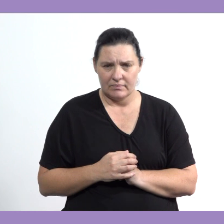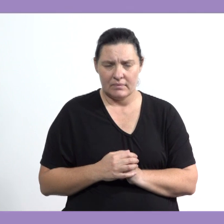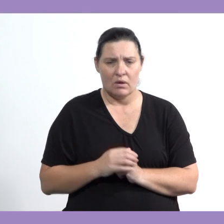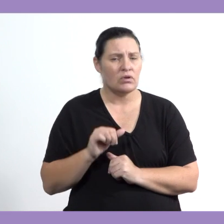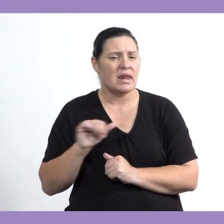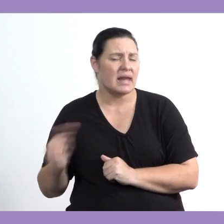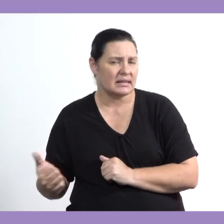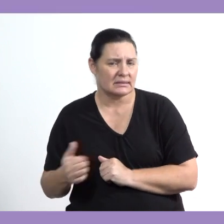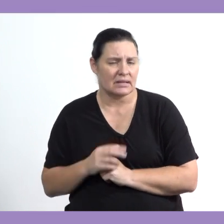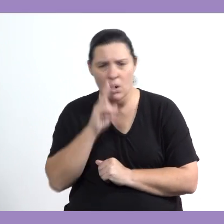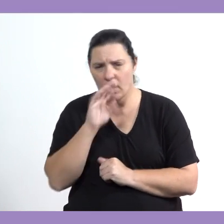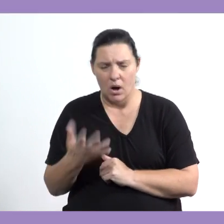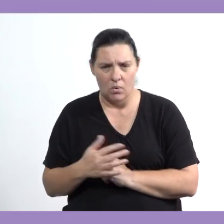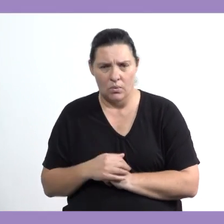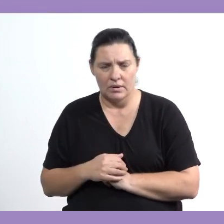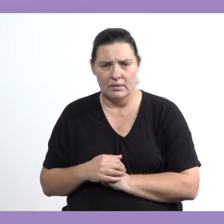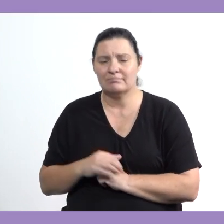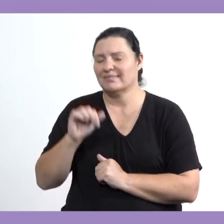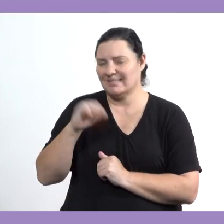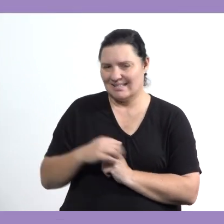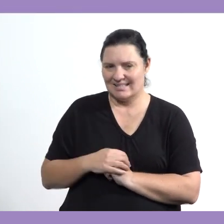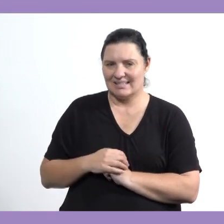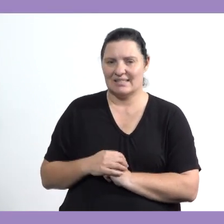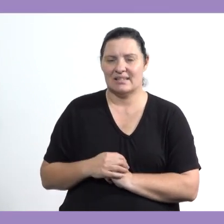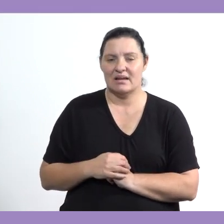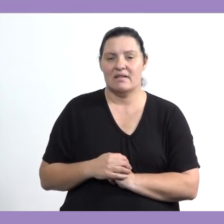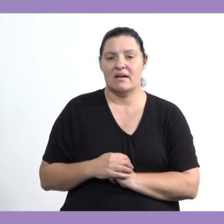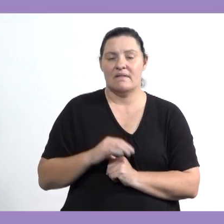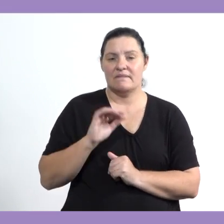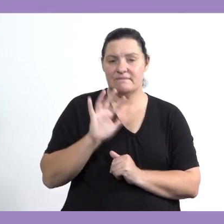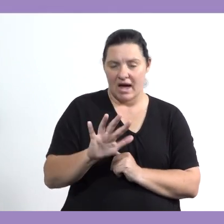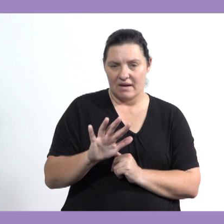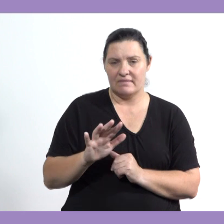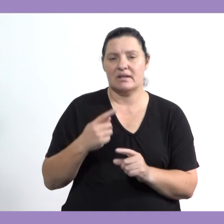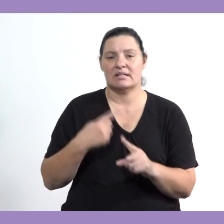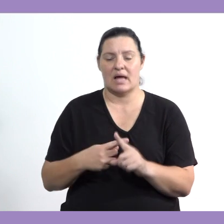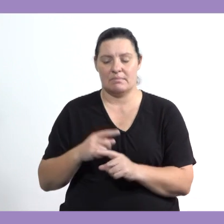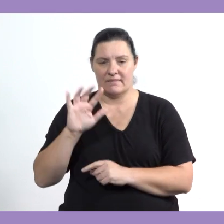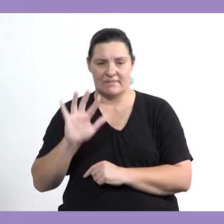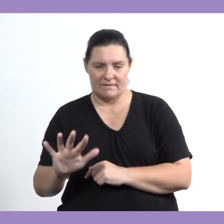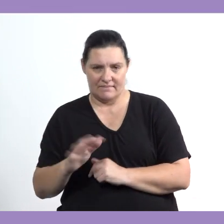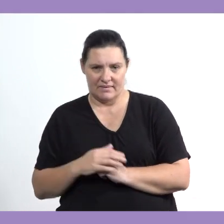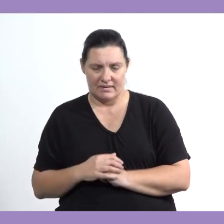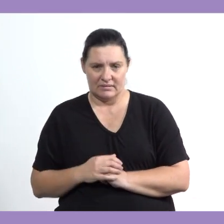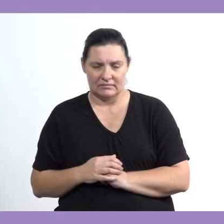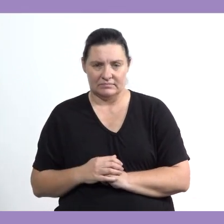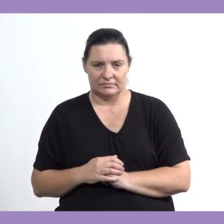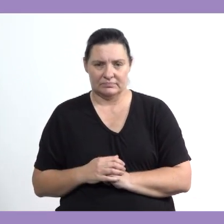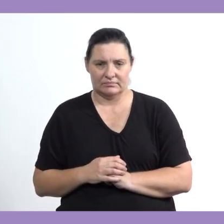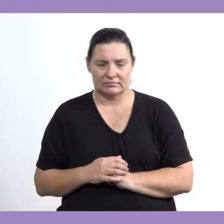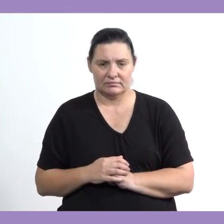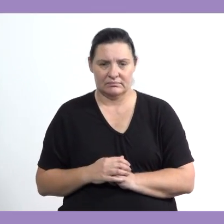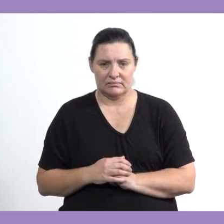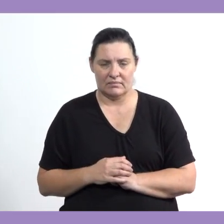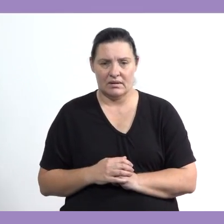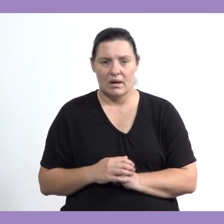1 block there. So what is the next pattern going to look like? Yes, we are going to now have 5 blocks, and we are